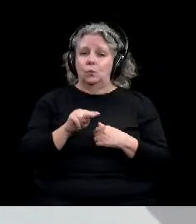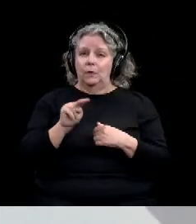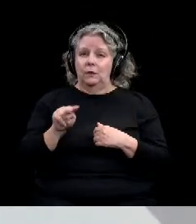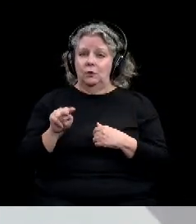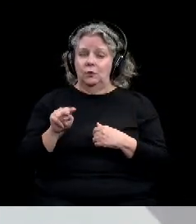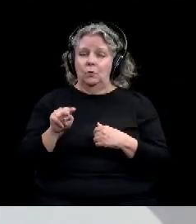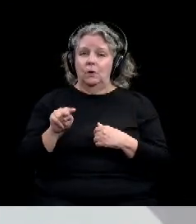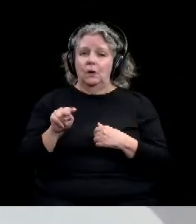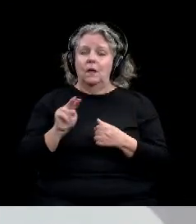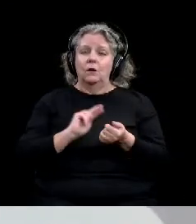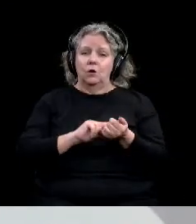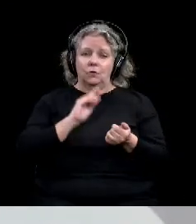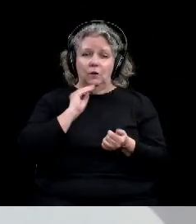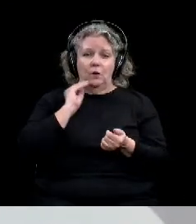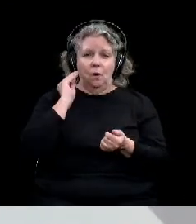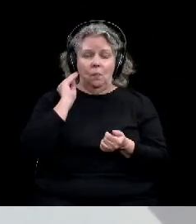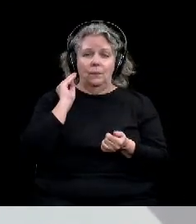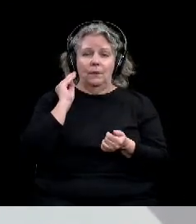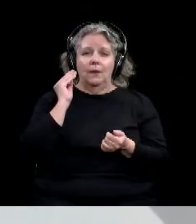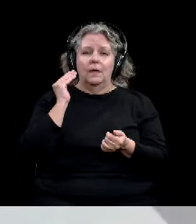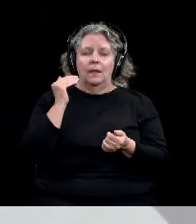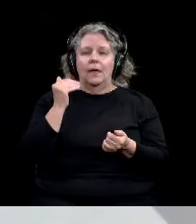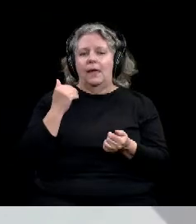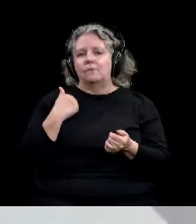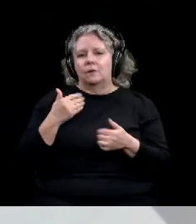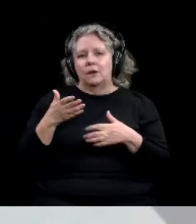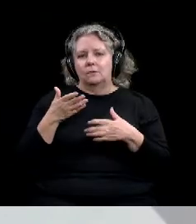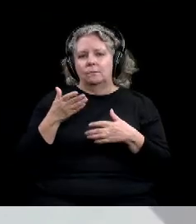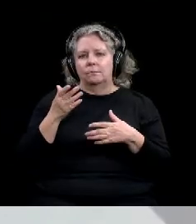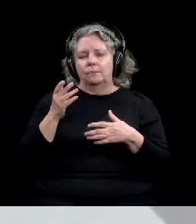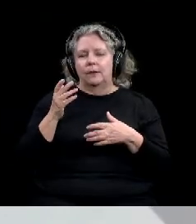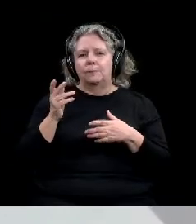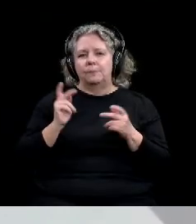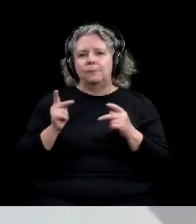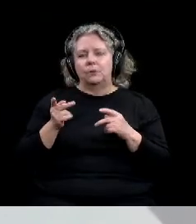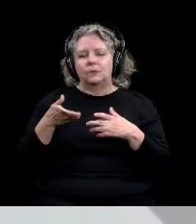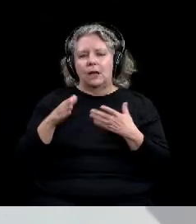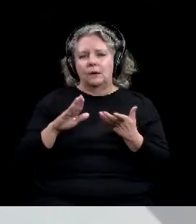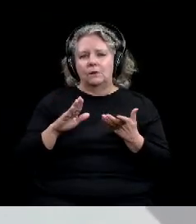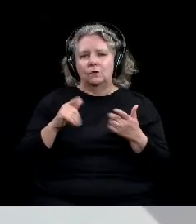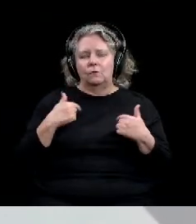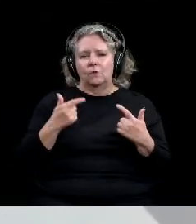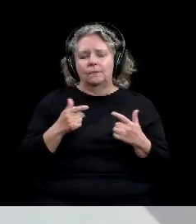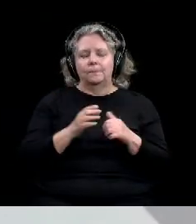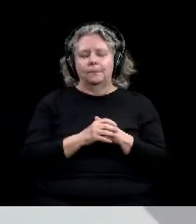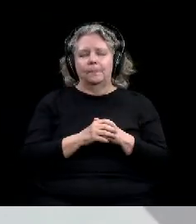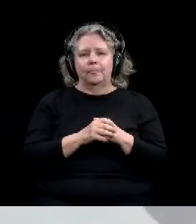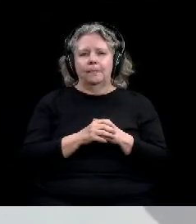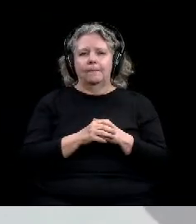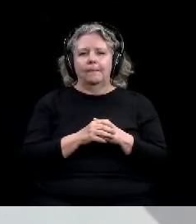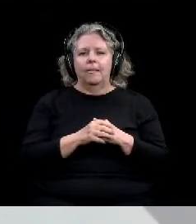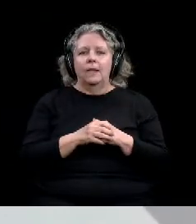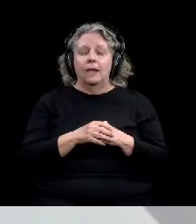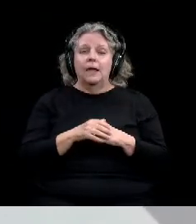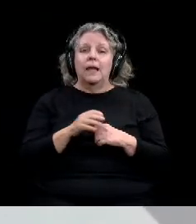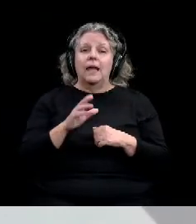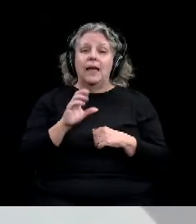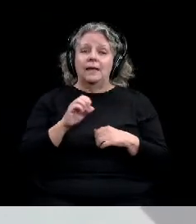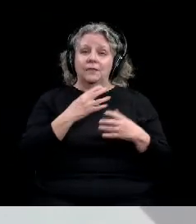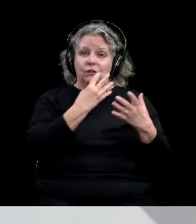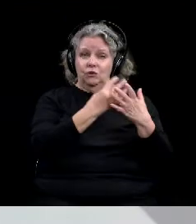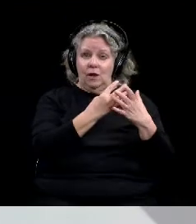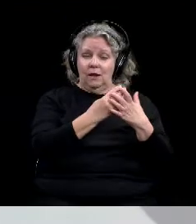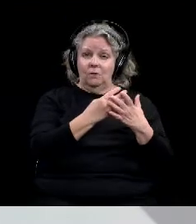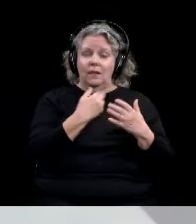date. At the county jail, there are currently 27 active cases. There's 1